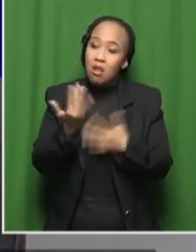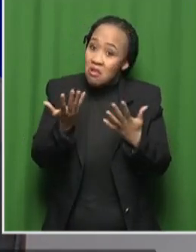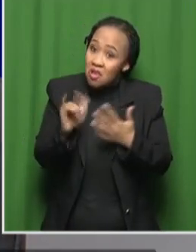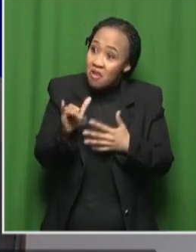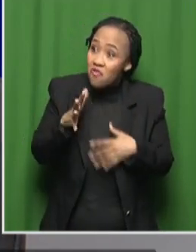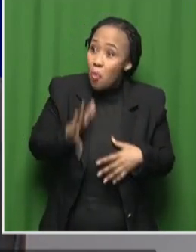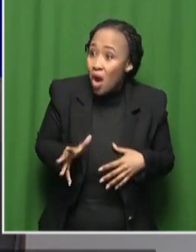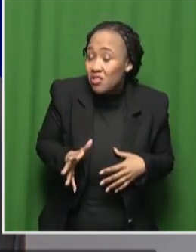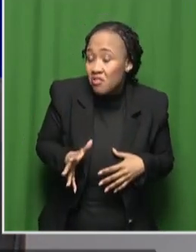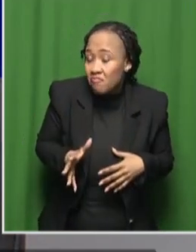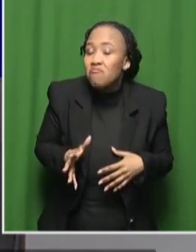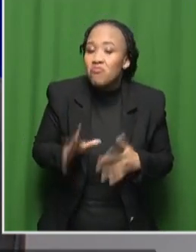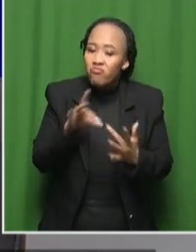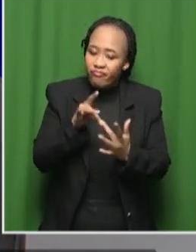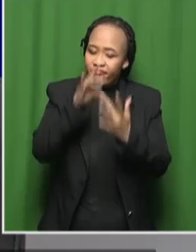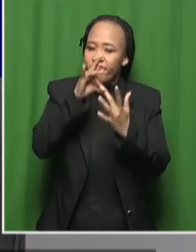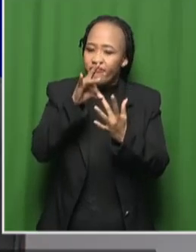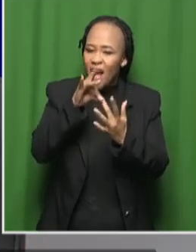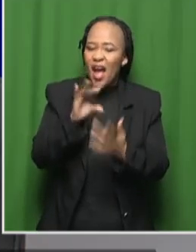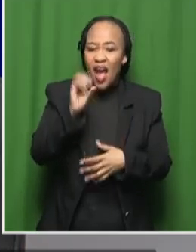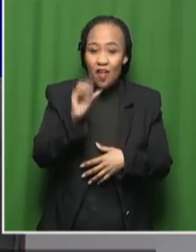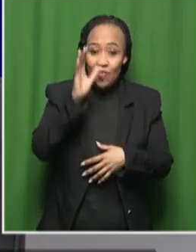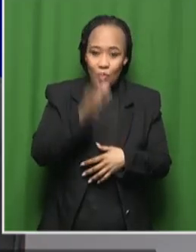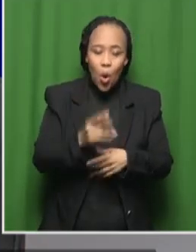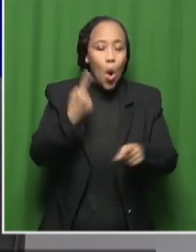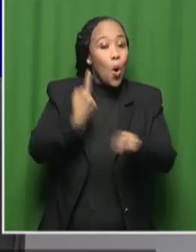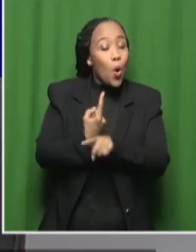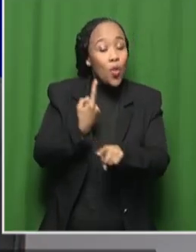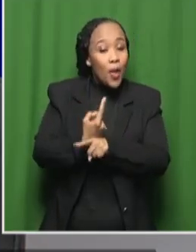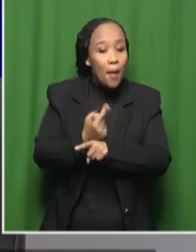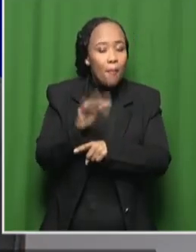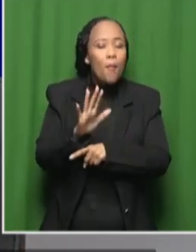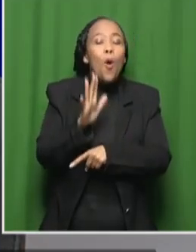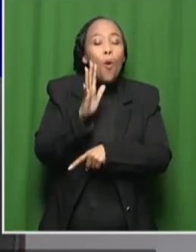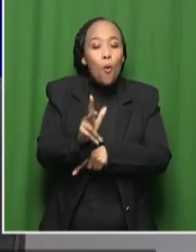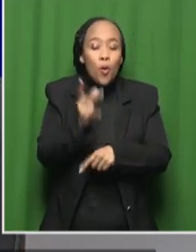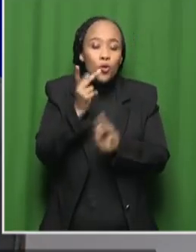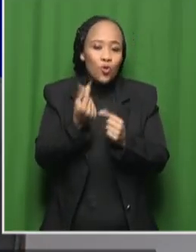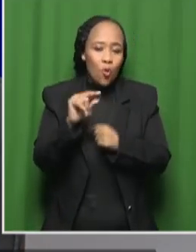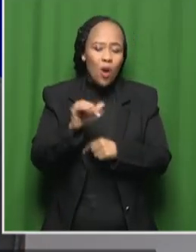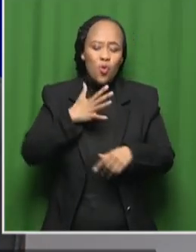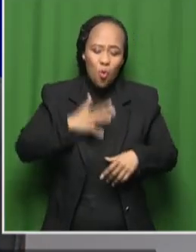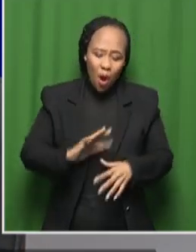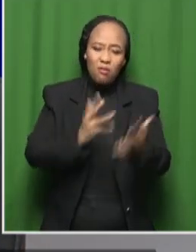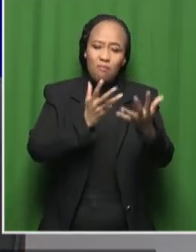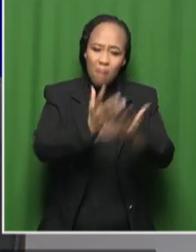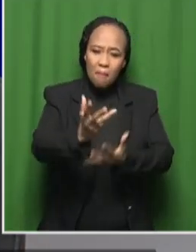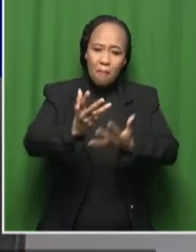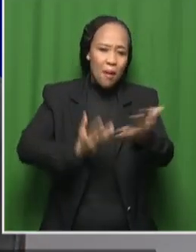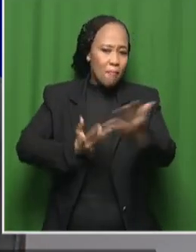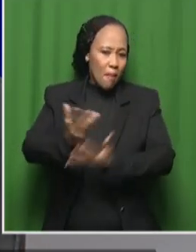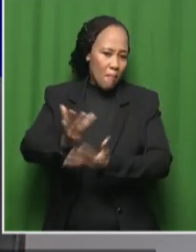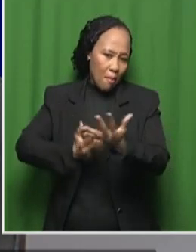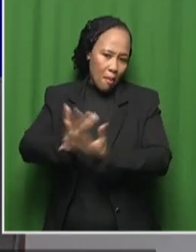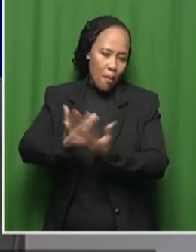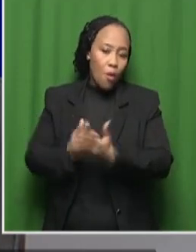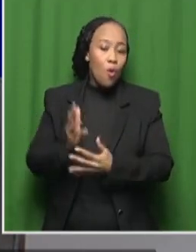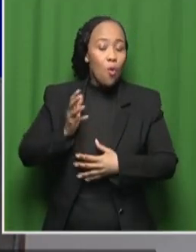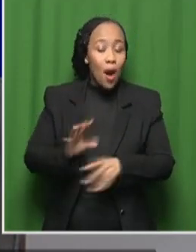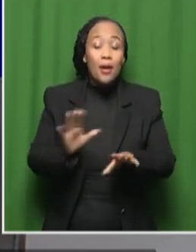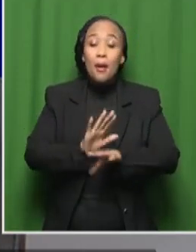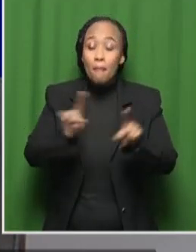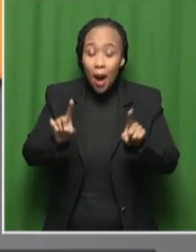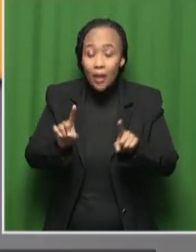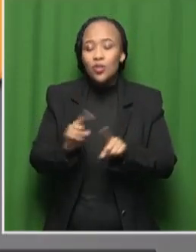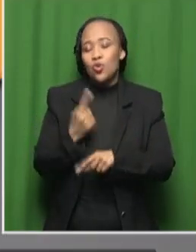So we bring lots of value all the time. We'll see, we really want you to be very engaged, but at the end of the day, the core product will remain free. All